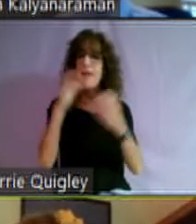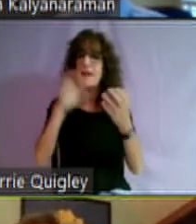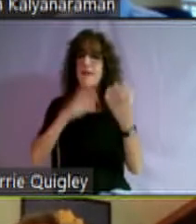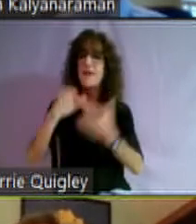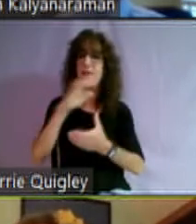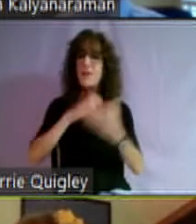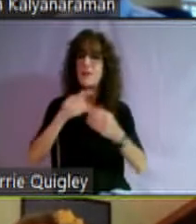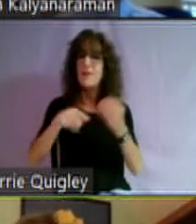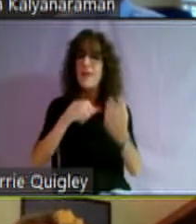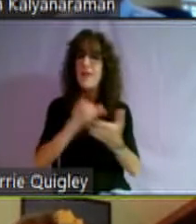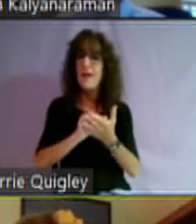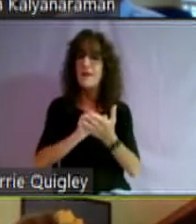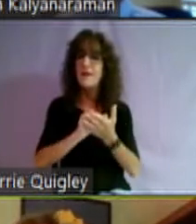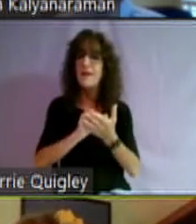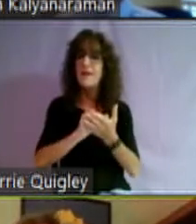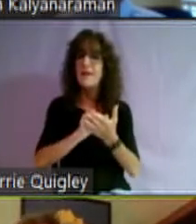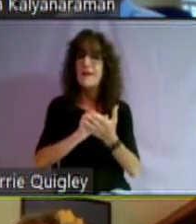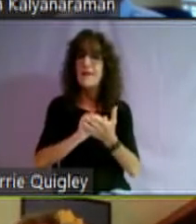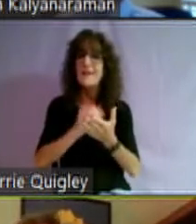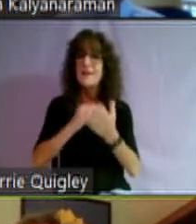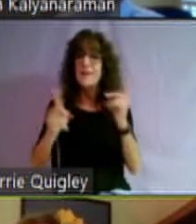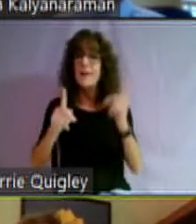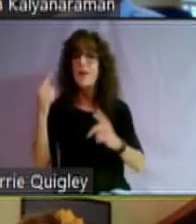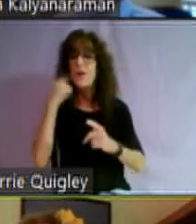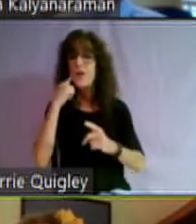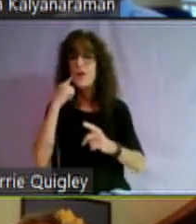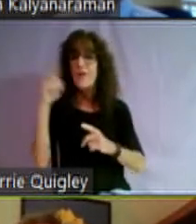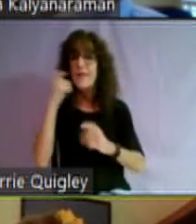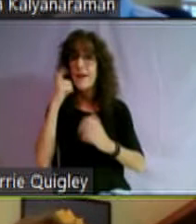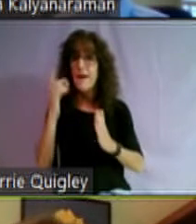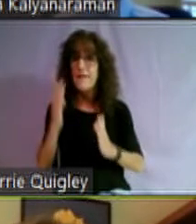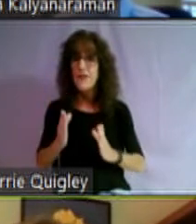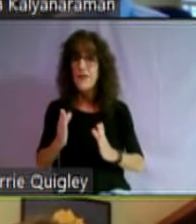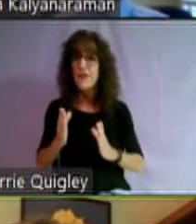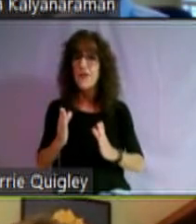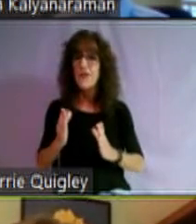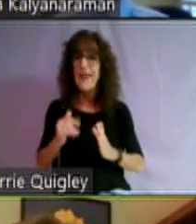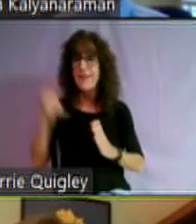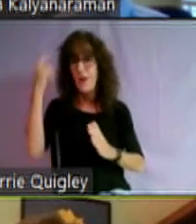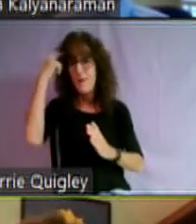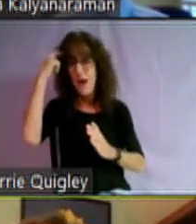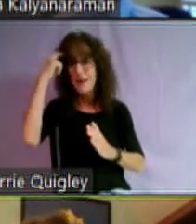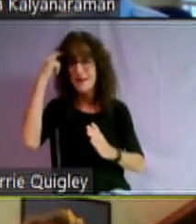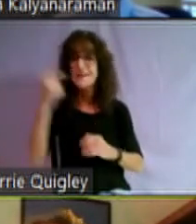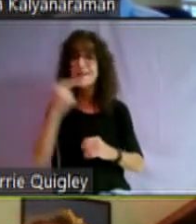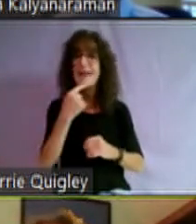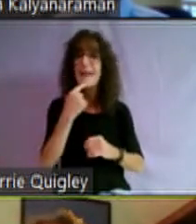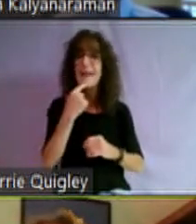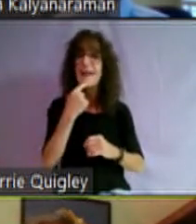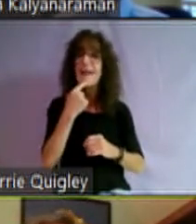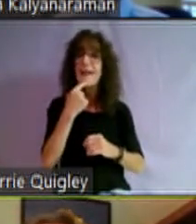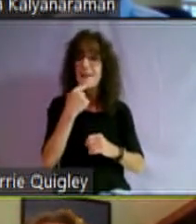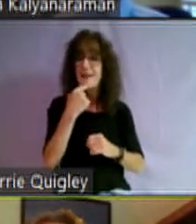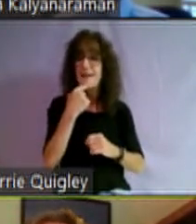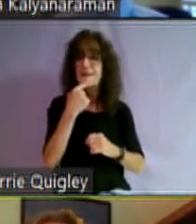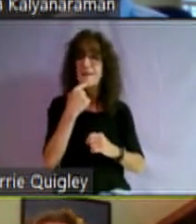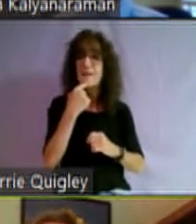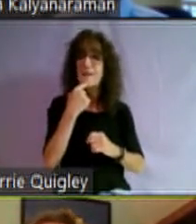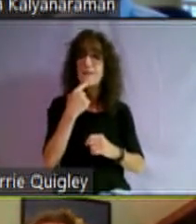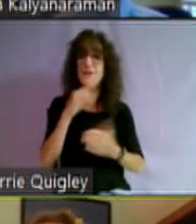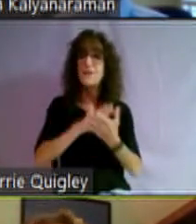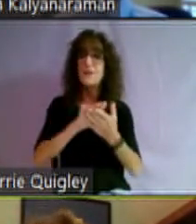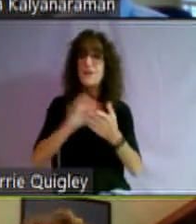about this, that some yeah, people heard the governor in their mind say, school should open